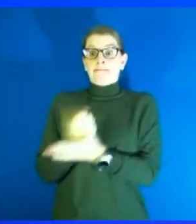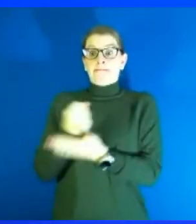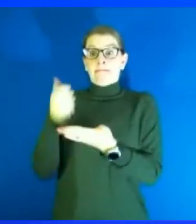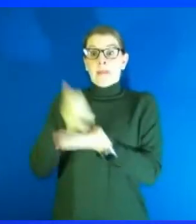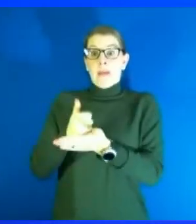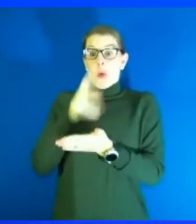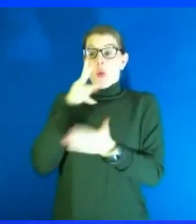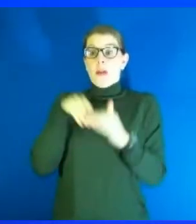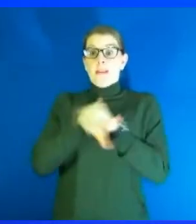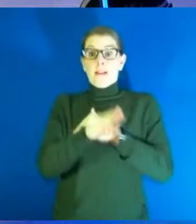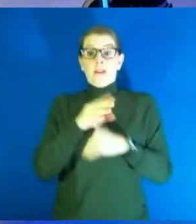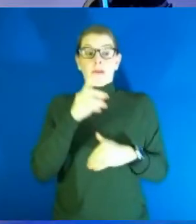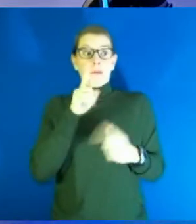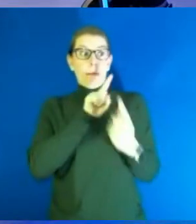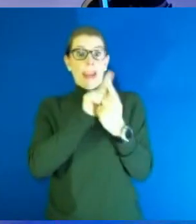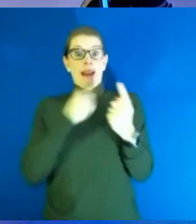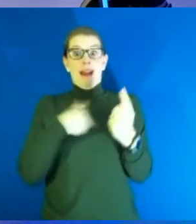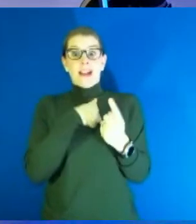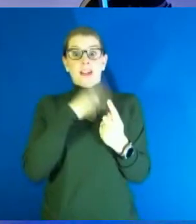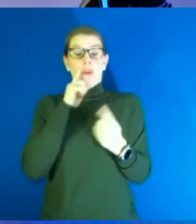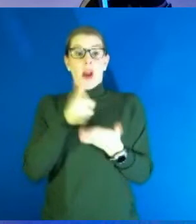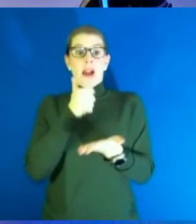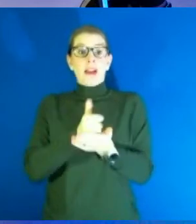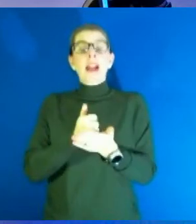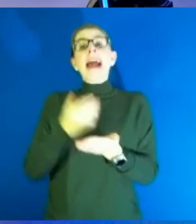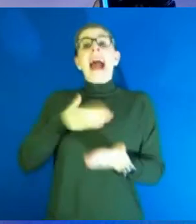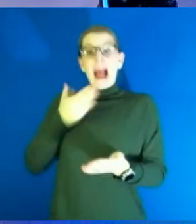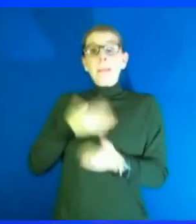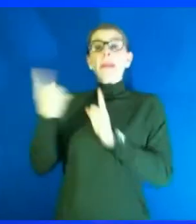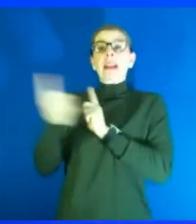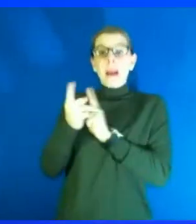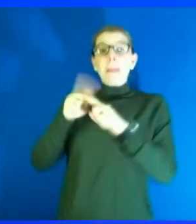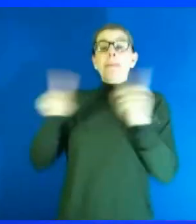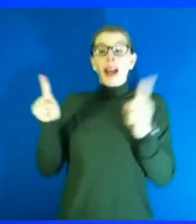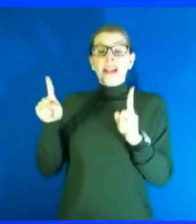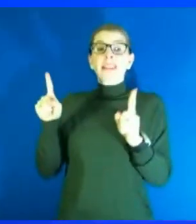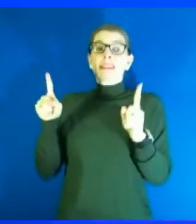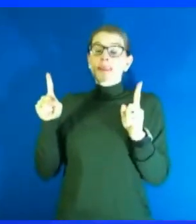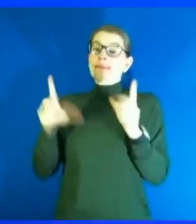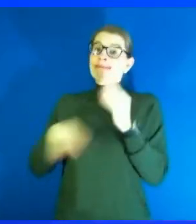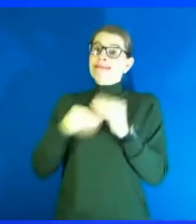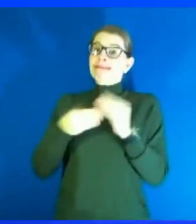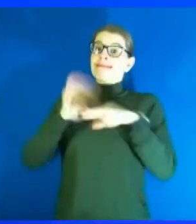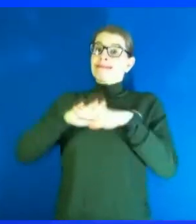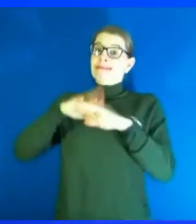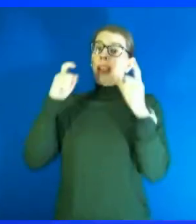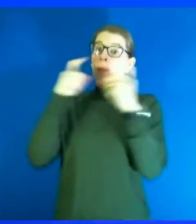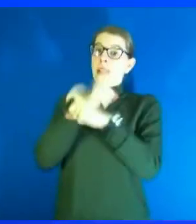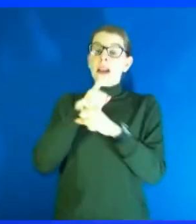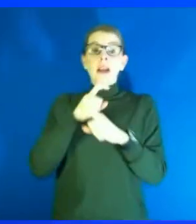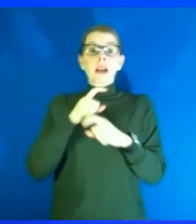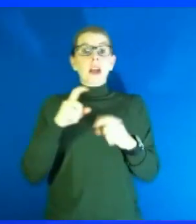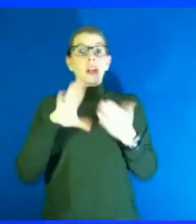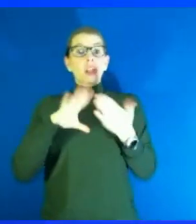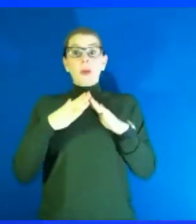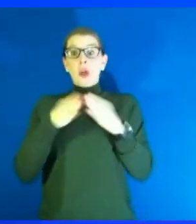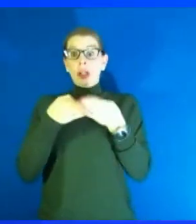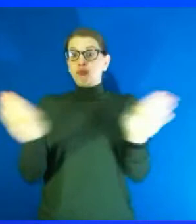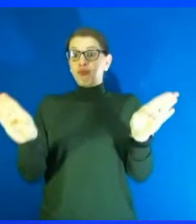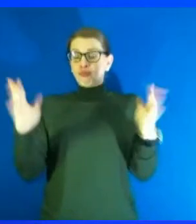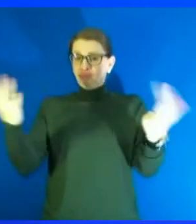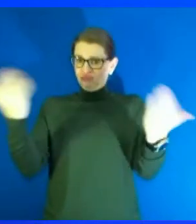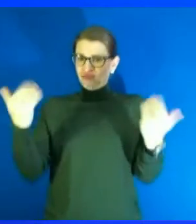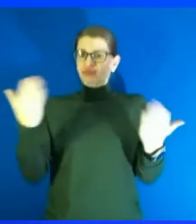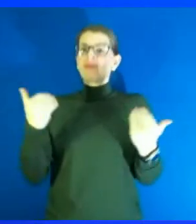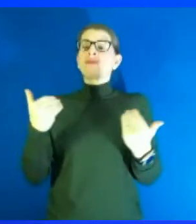for that help. So. Which you're glad, but again, it complicates things. I'm glad we want, our doors are always open to the community, want them to come and seek our